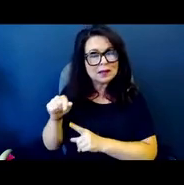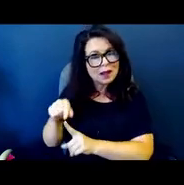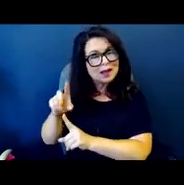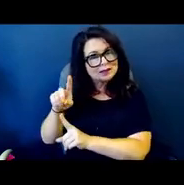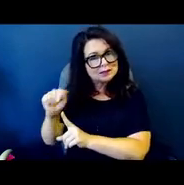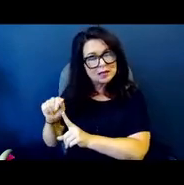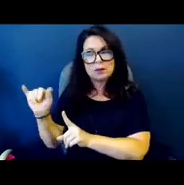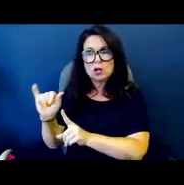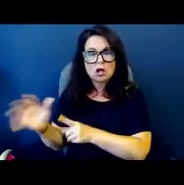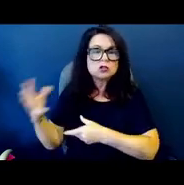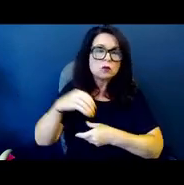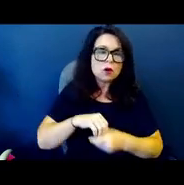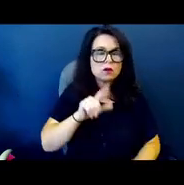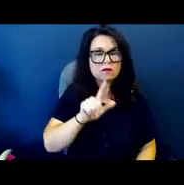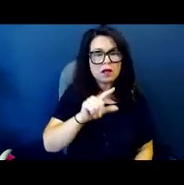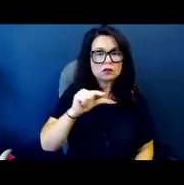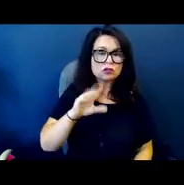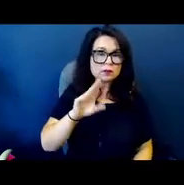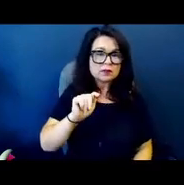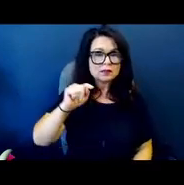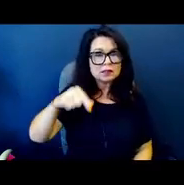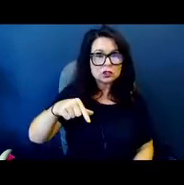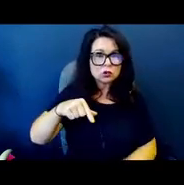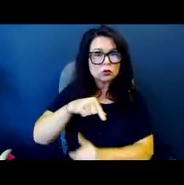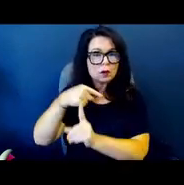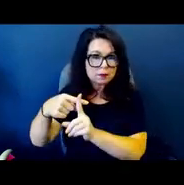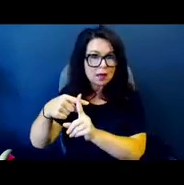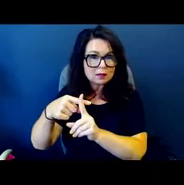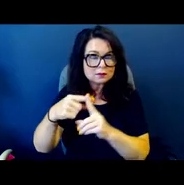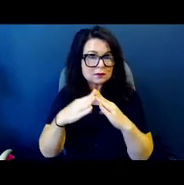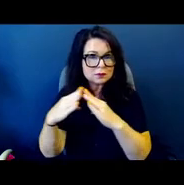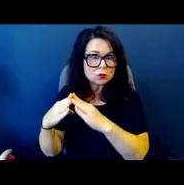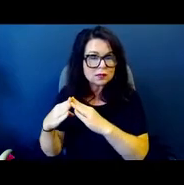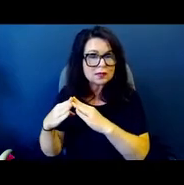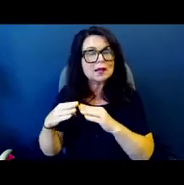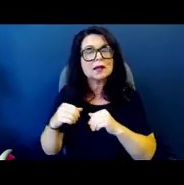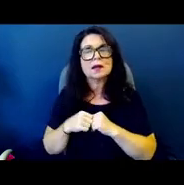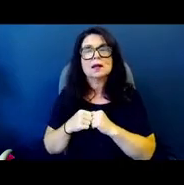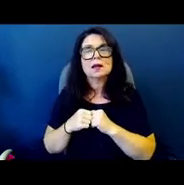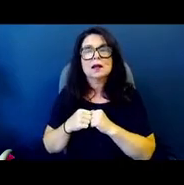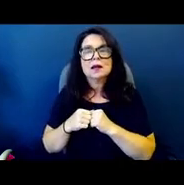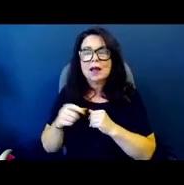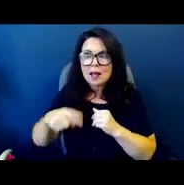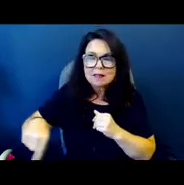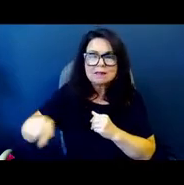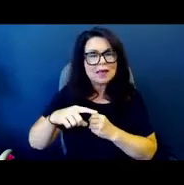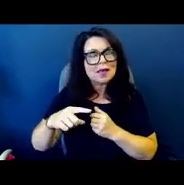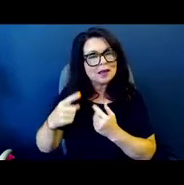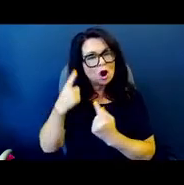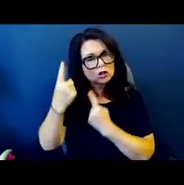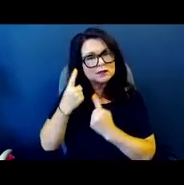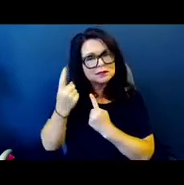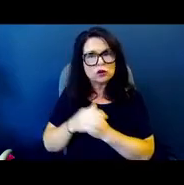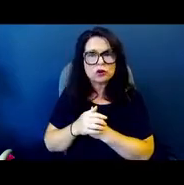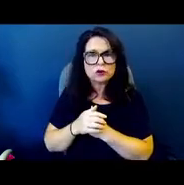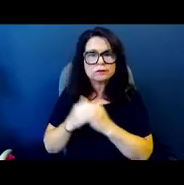the LGBTQ plus community, and come from are considered